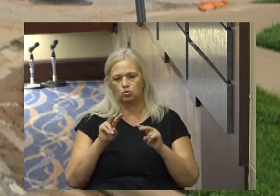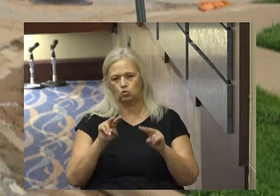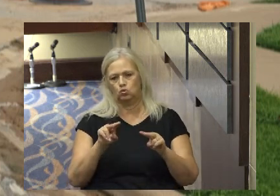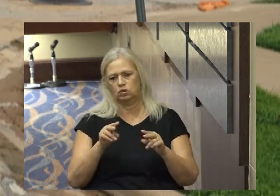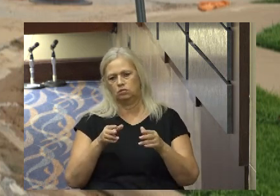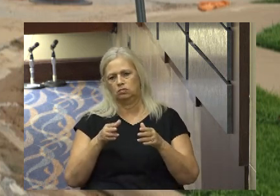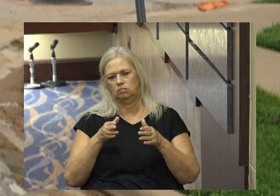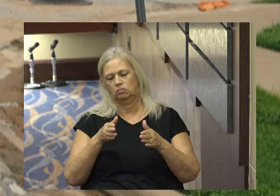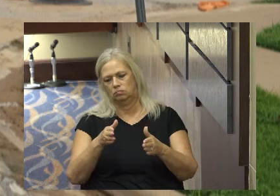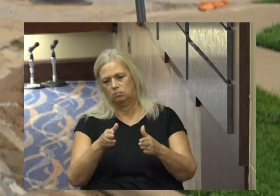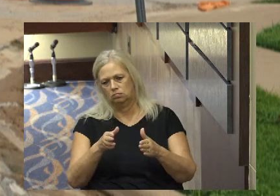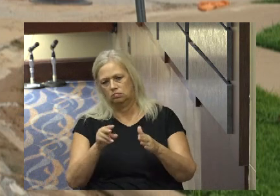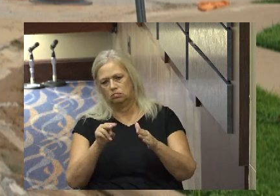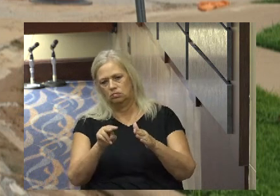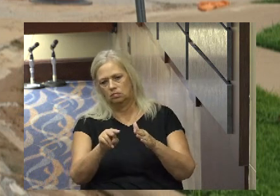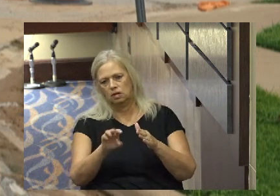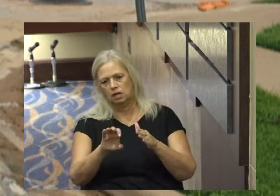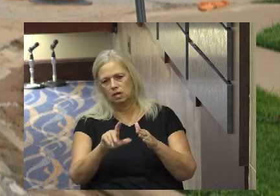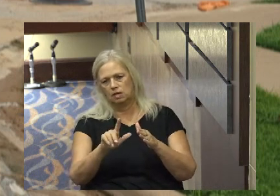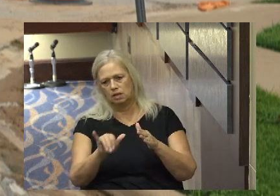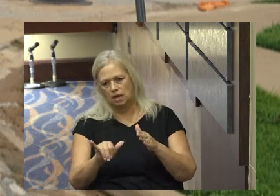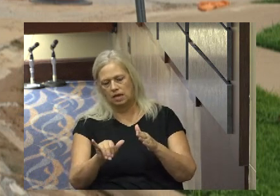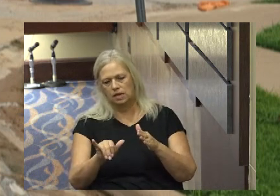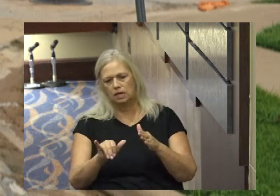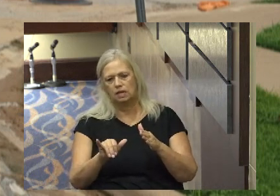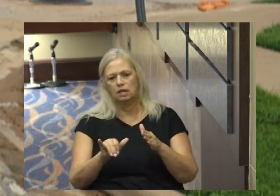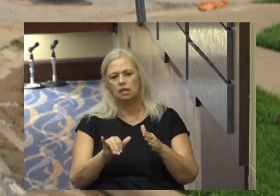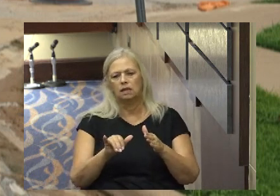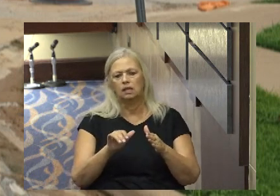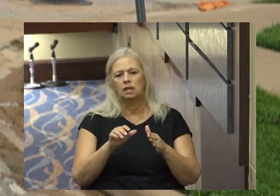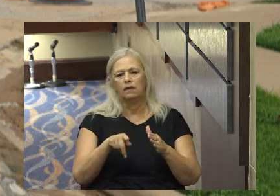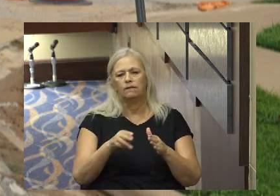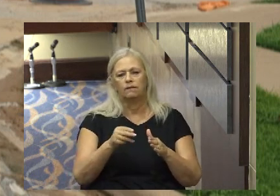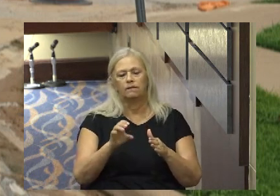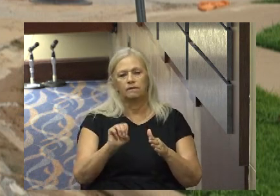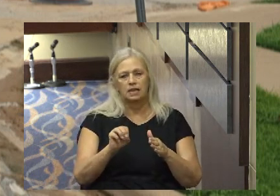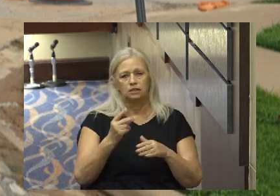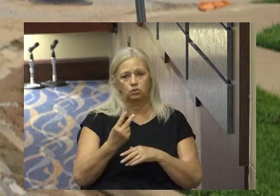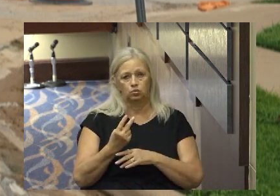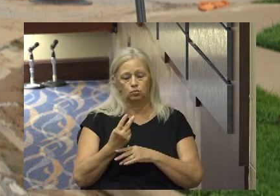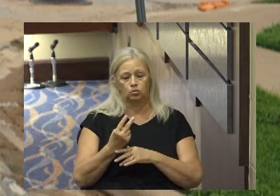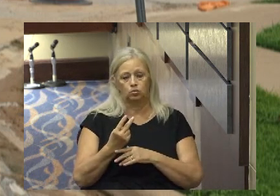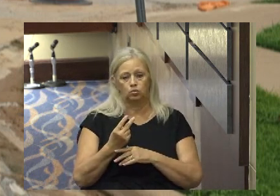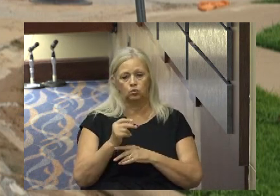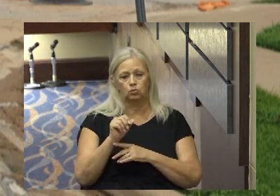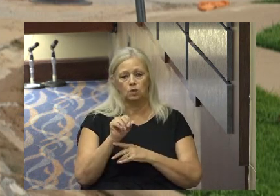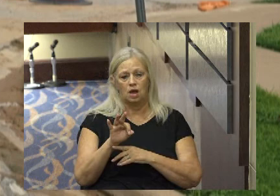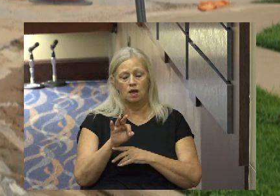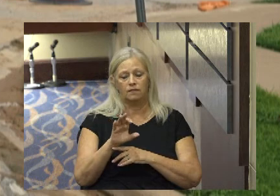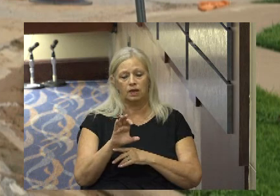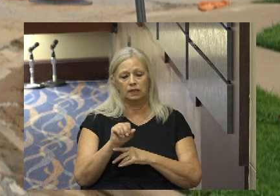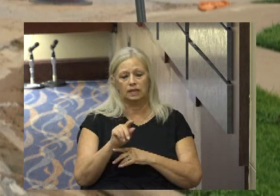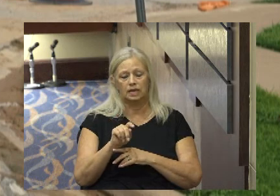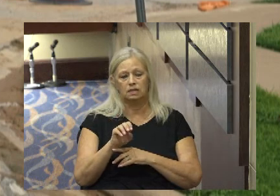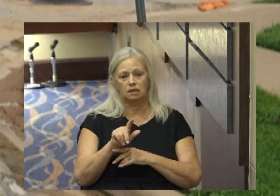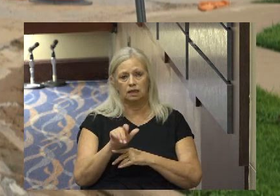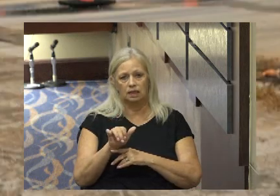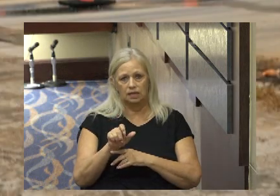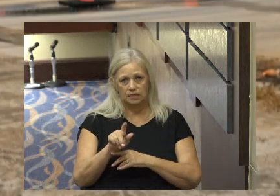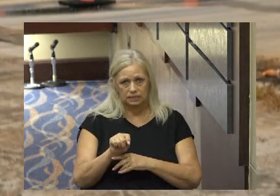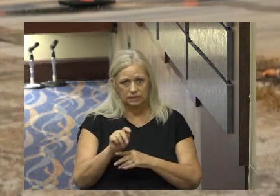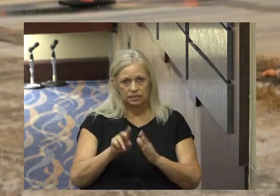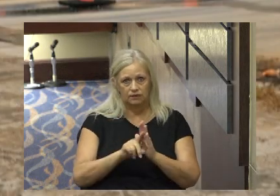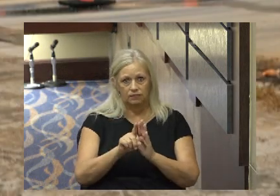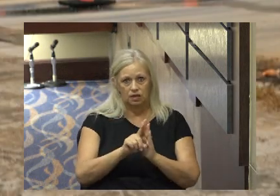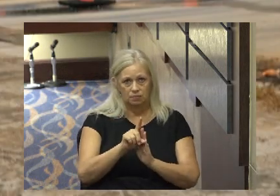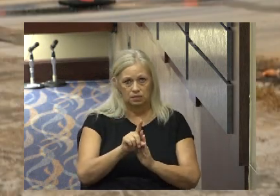the pavilion site over here, Phase 2 of the Catalyst development, and then you can see Phase